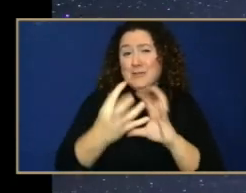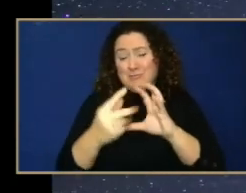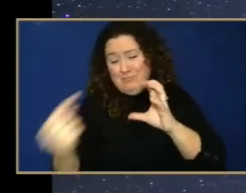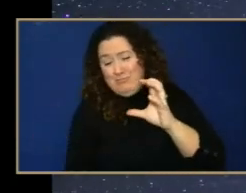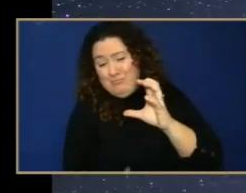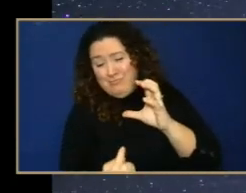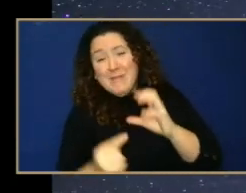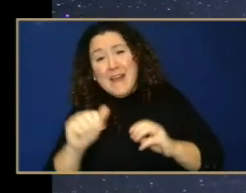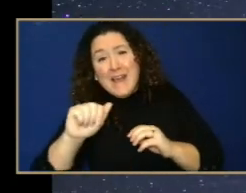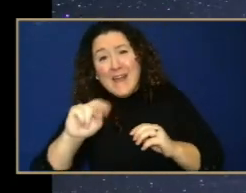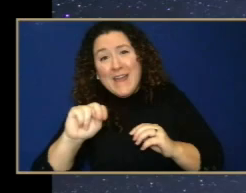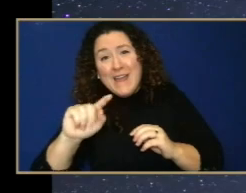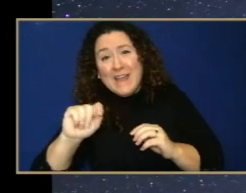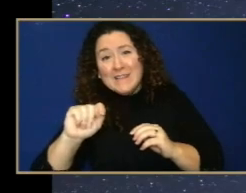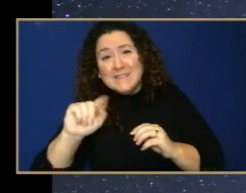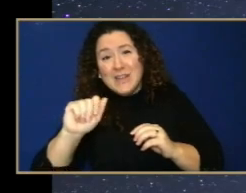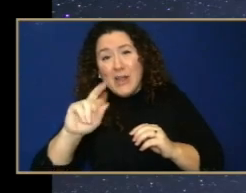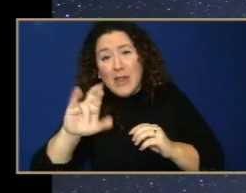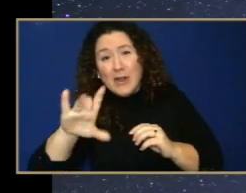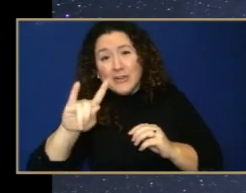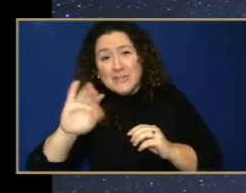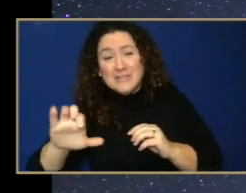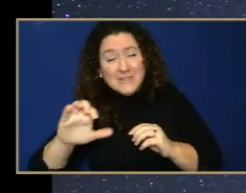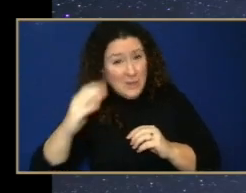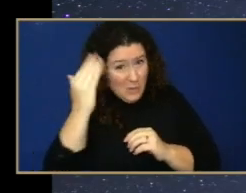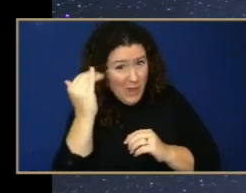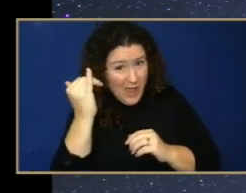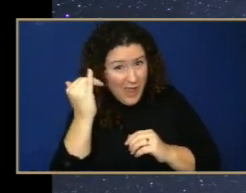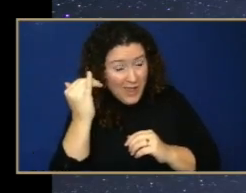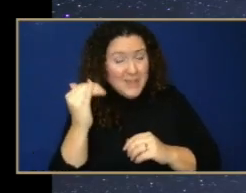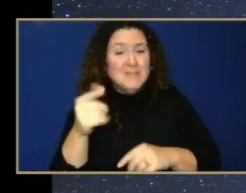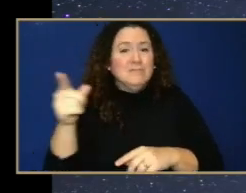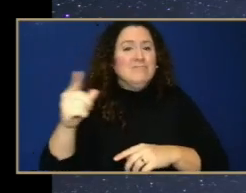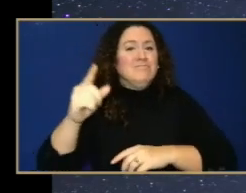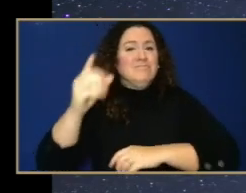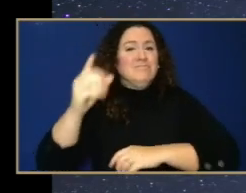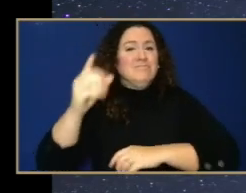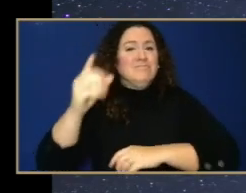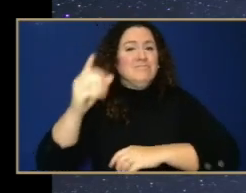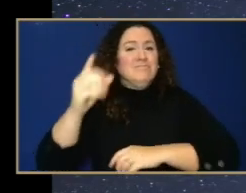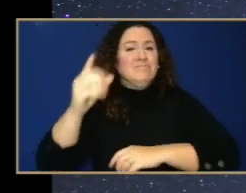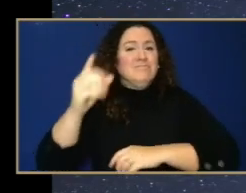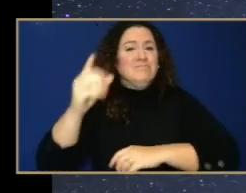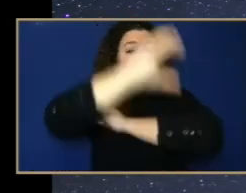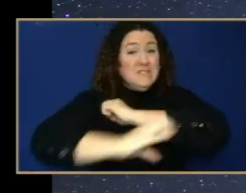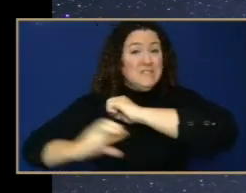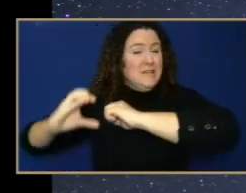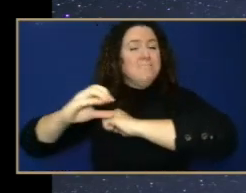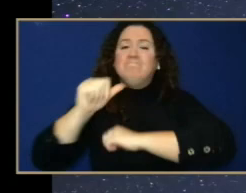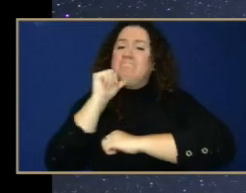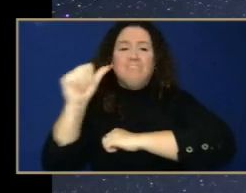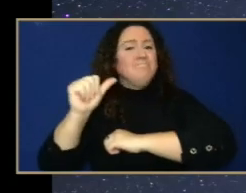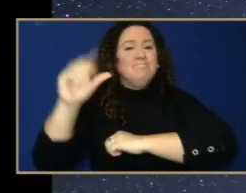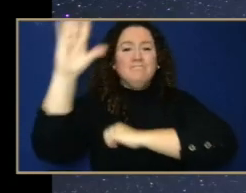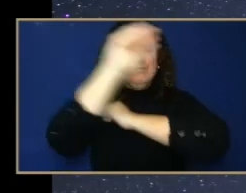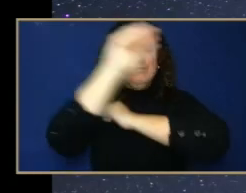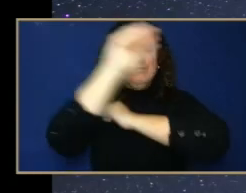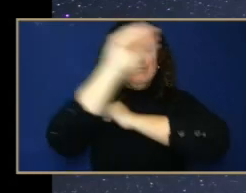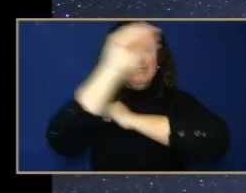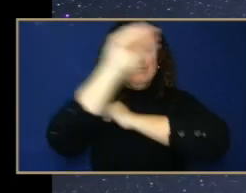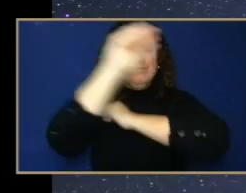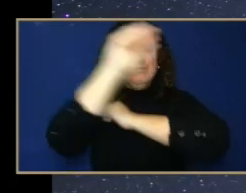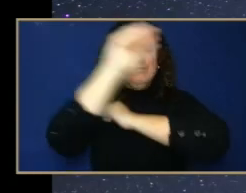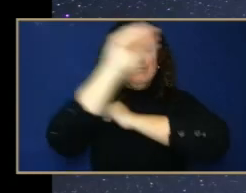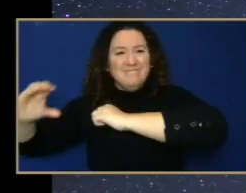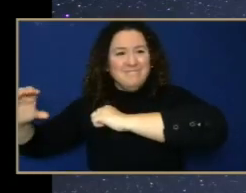light all day, and the sun doesn't set, so you won't be able to see the planets from Antarctica. Pretty much anywhere else, if it's not cloudy, and if you don't have something in the